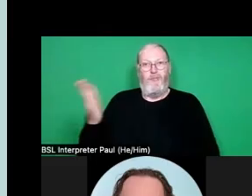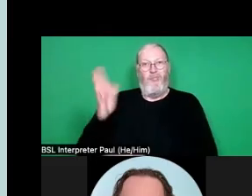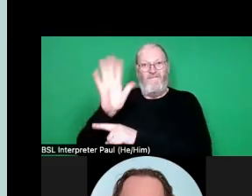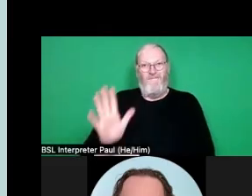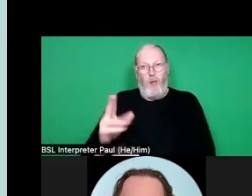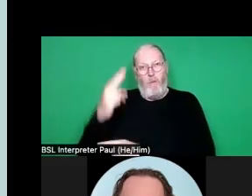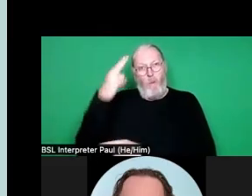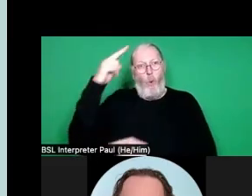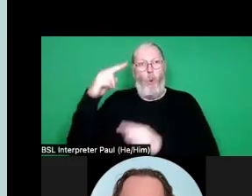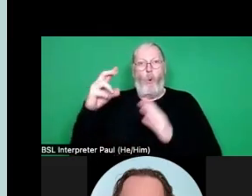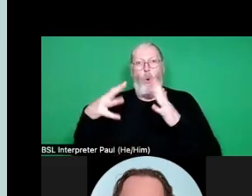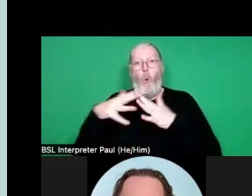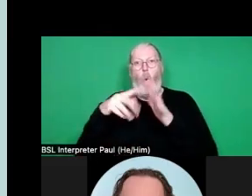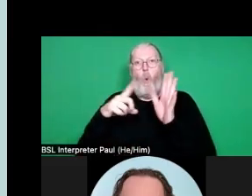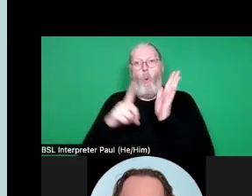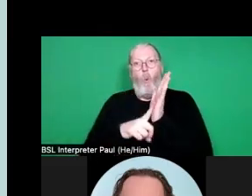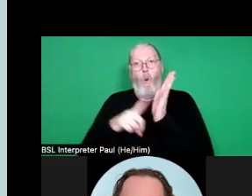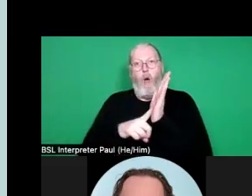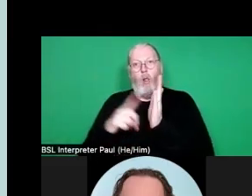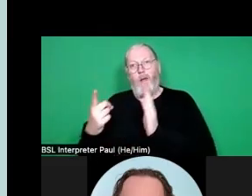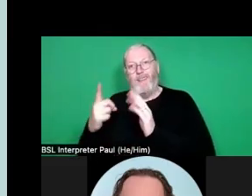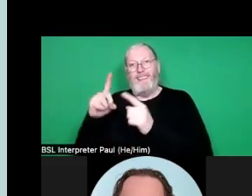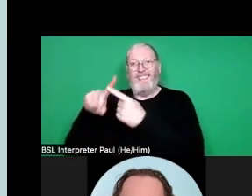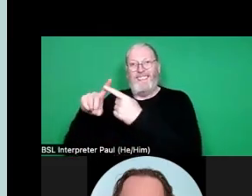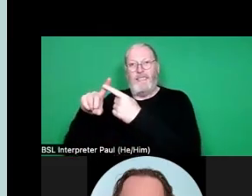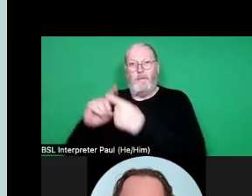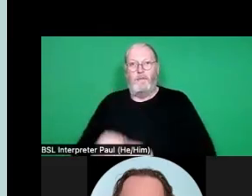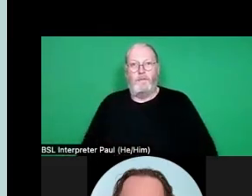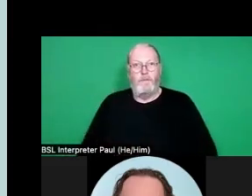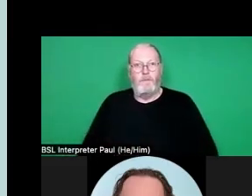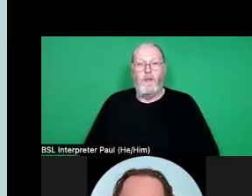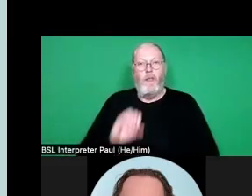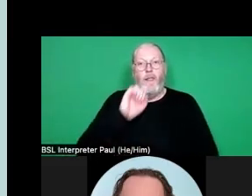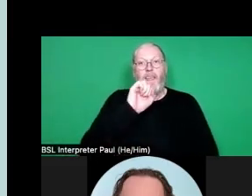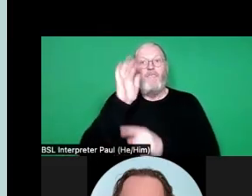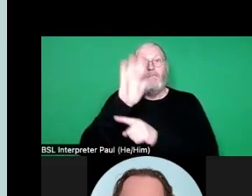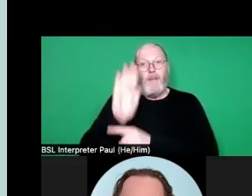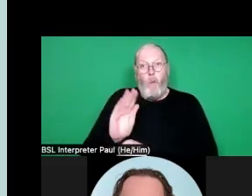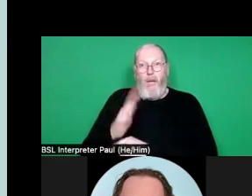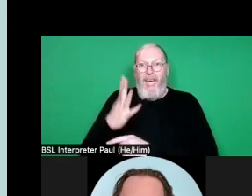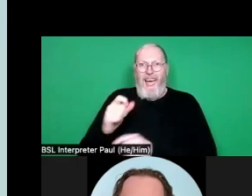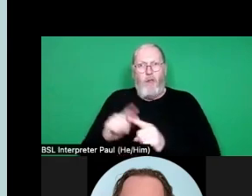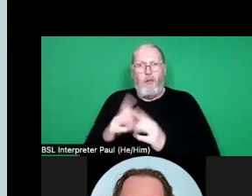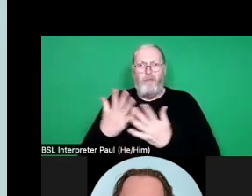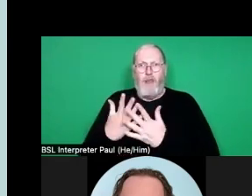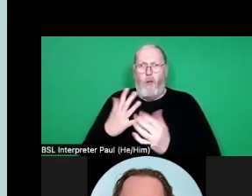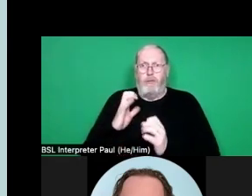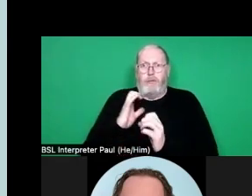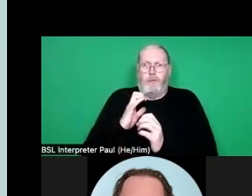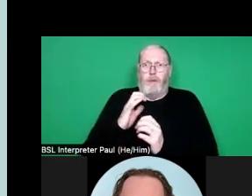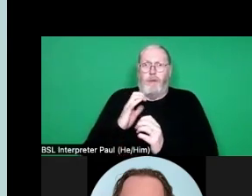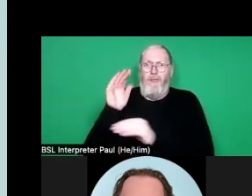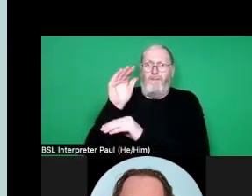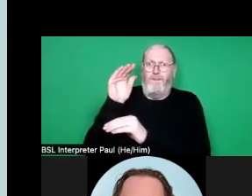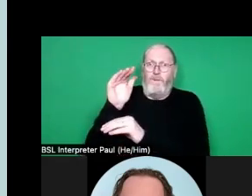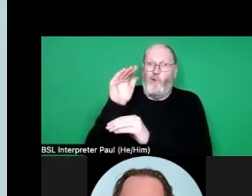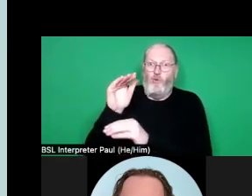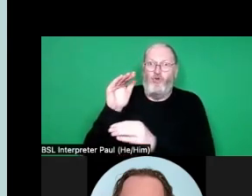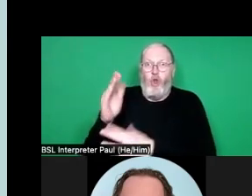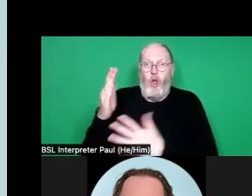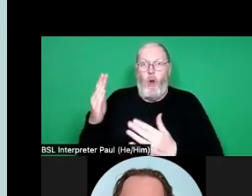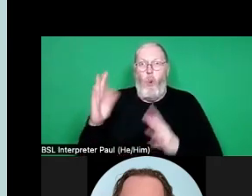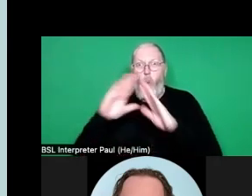movie. In this movie, we see a chilling dystopian society where humanity has completely surrendered to